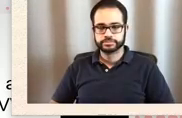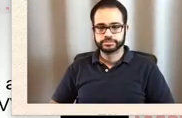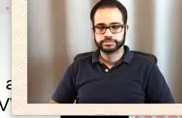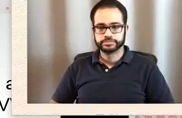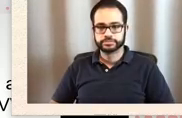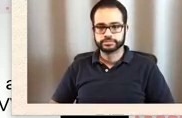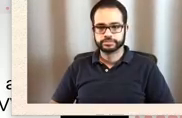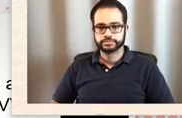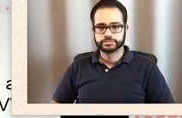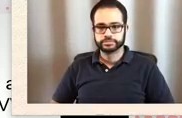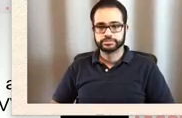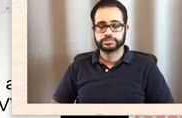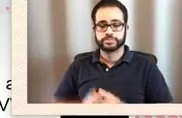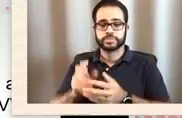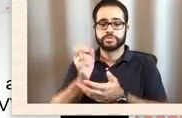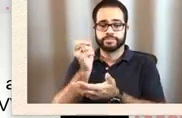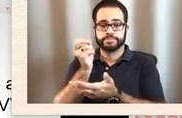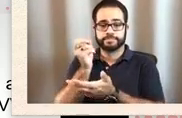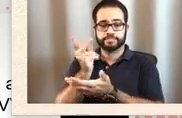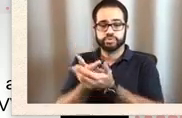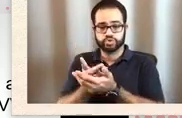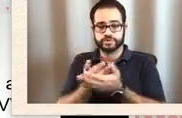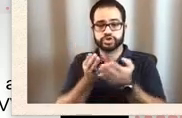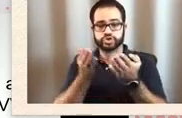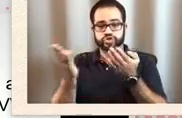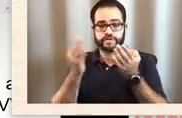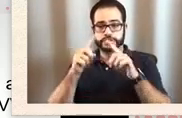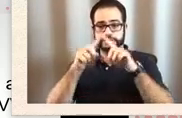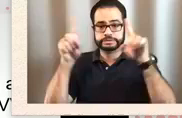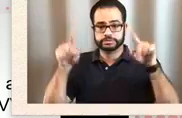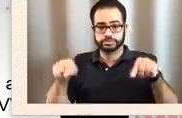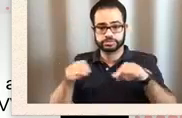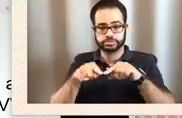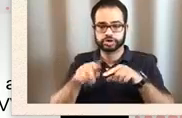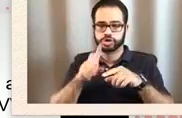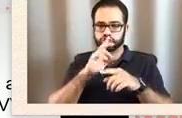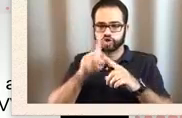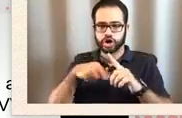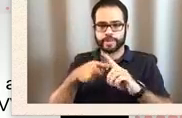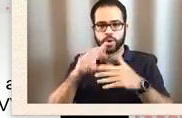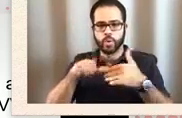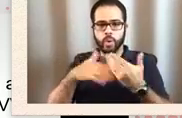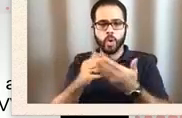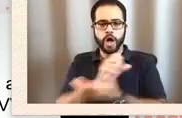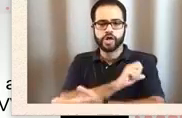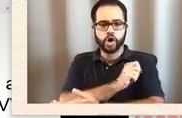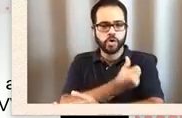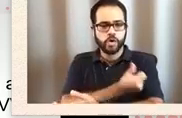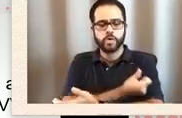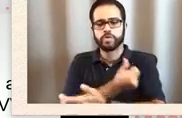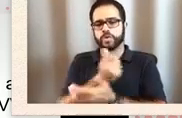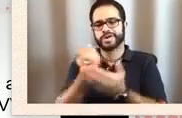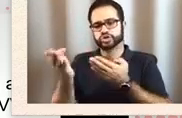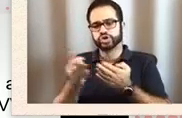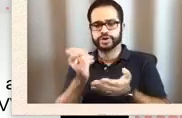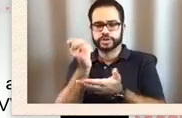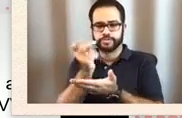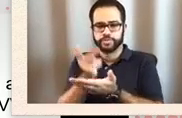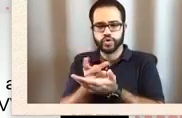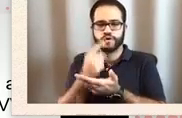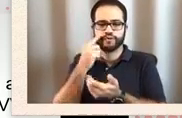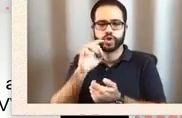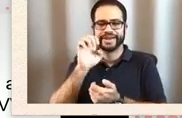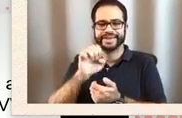The approved services screen will list all of the authorized services that are approved for EVV delivery.